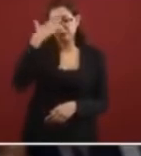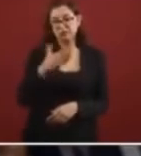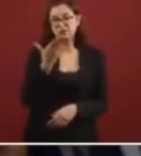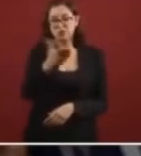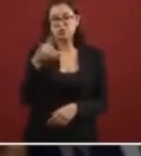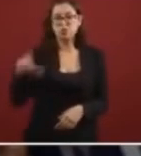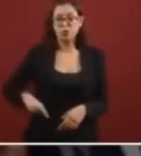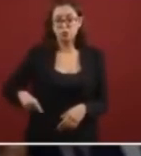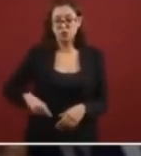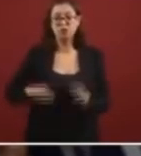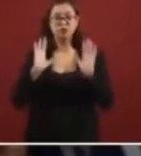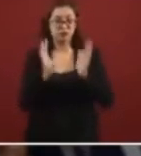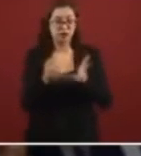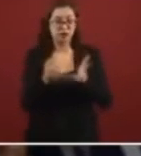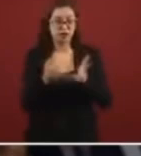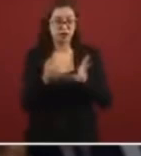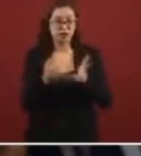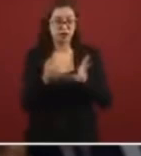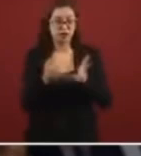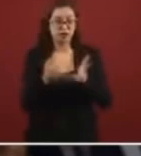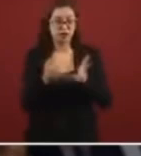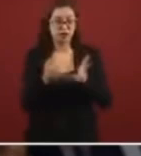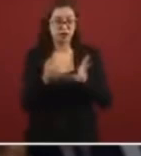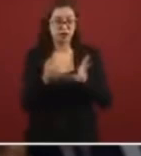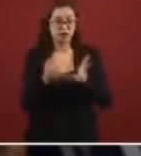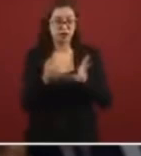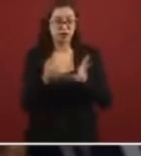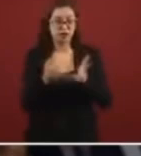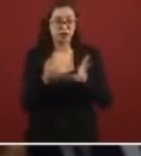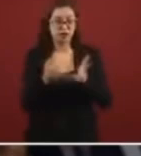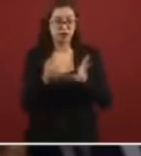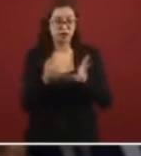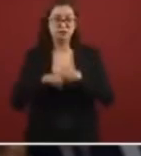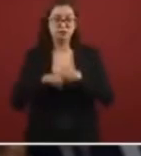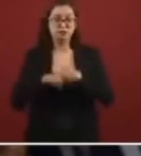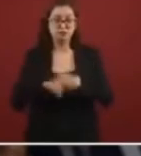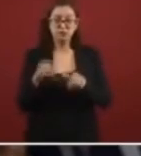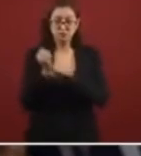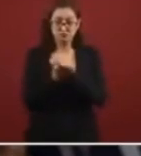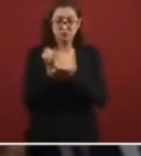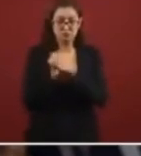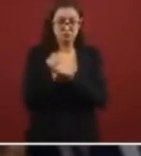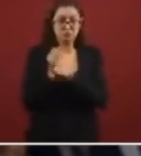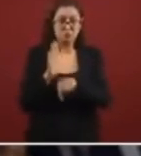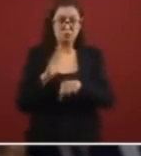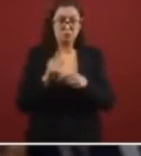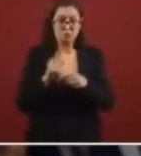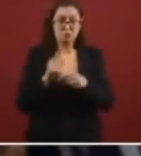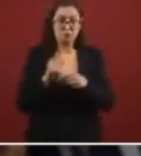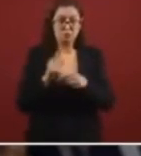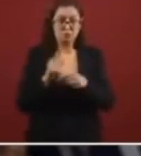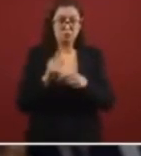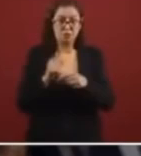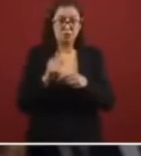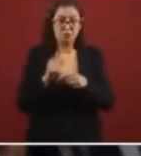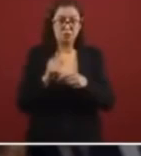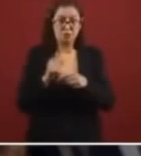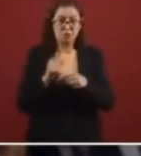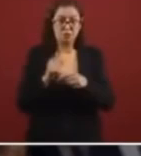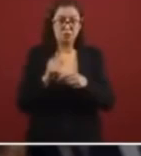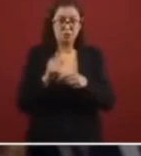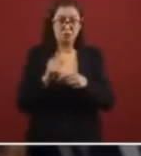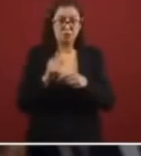is investigando y va a investigar is investigating and will investigate a las personas mencionadas en estos audios. The people that